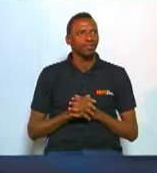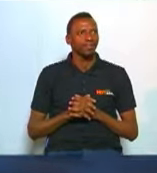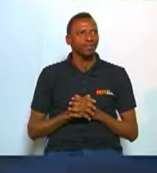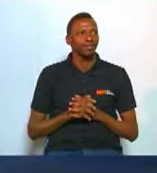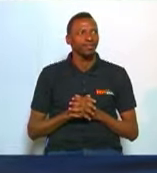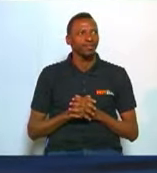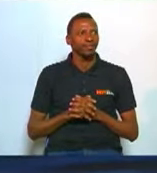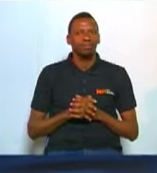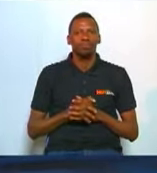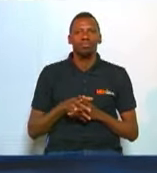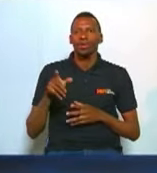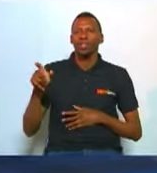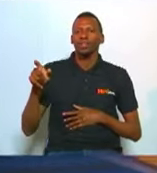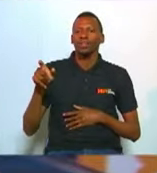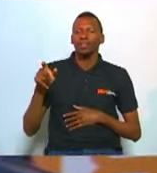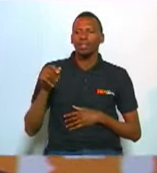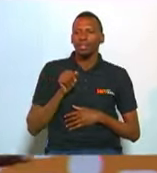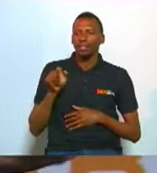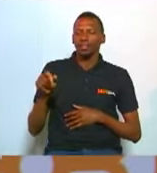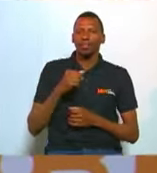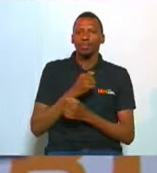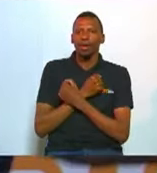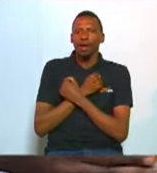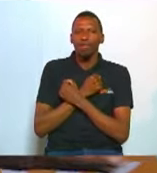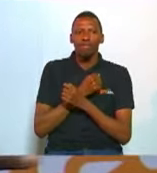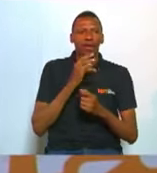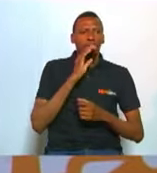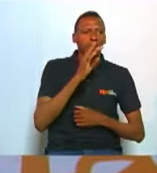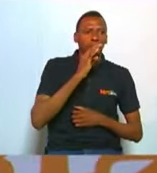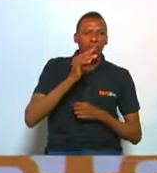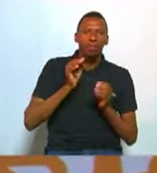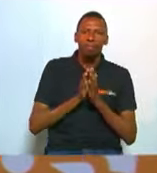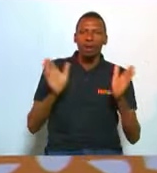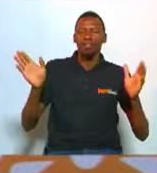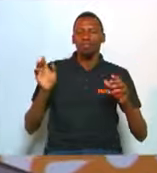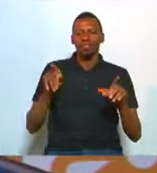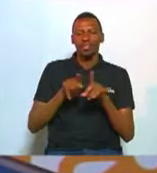She's not a public speaker like me. That's why.